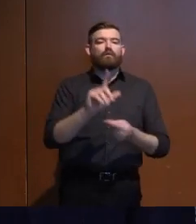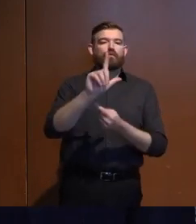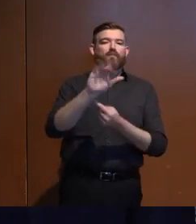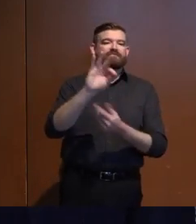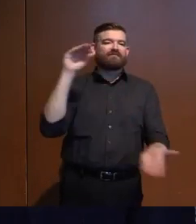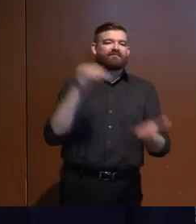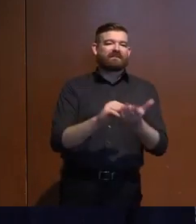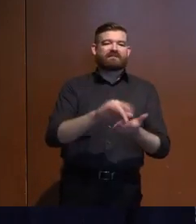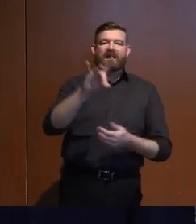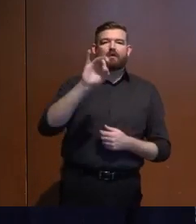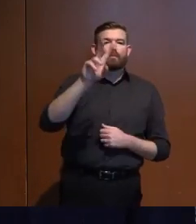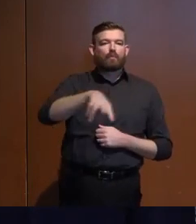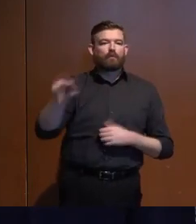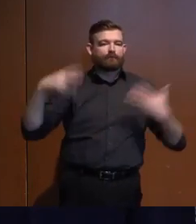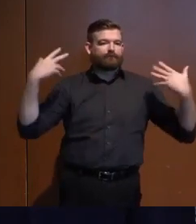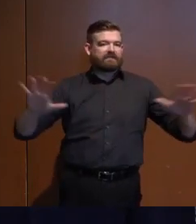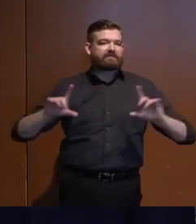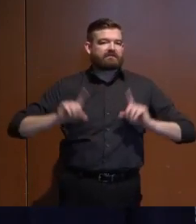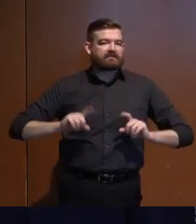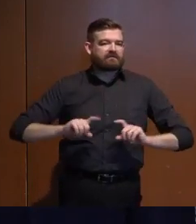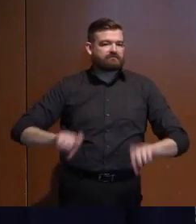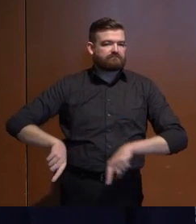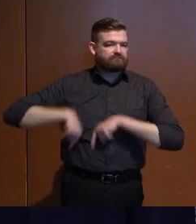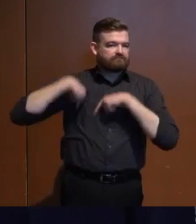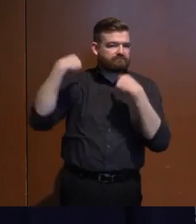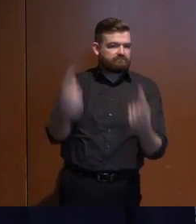29,822 tests performed.